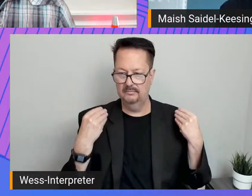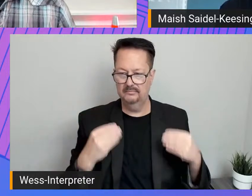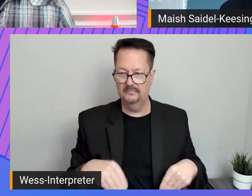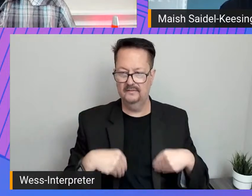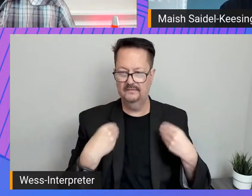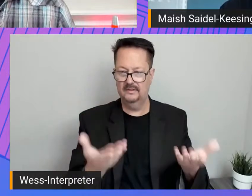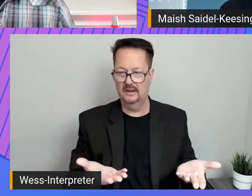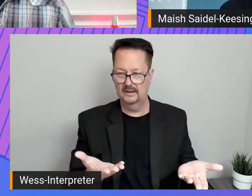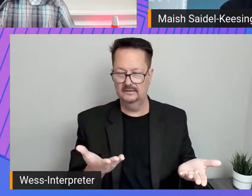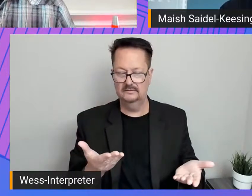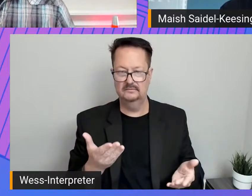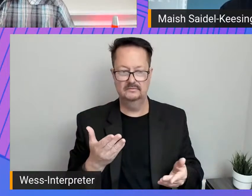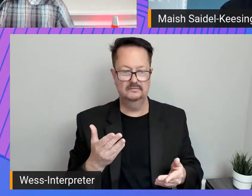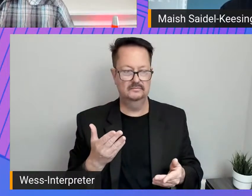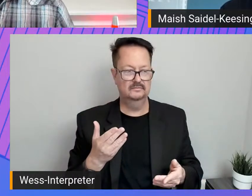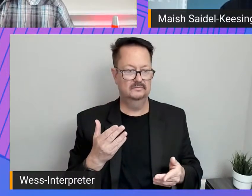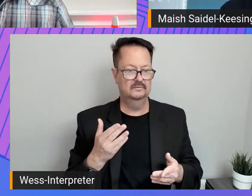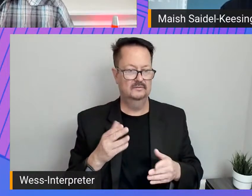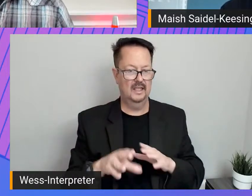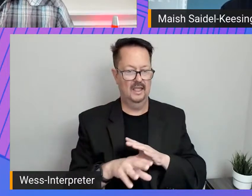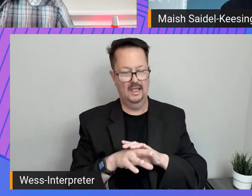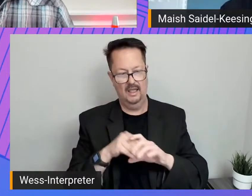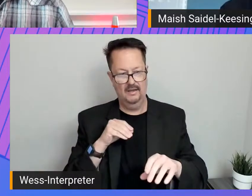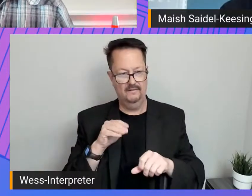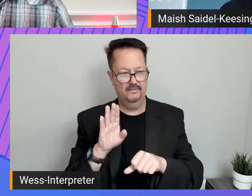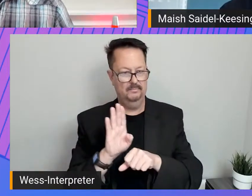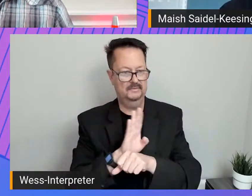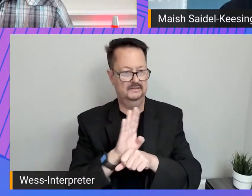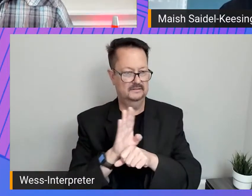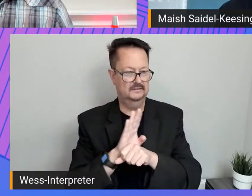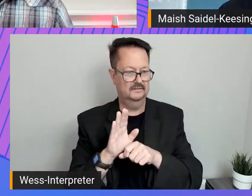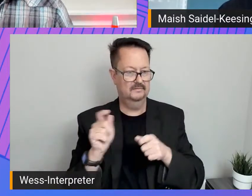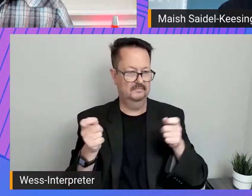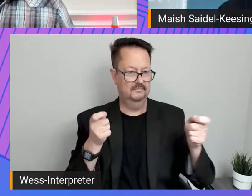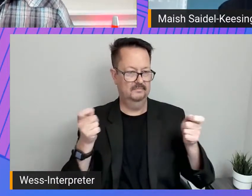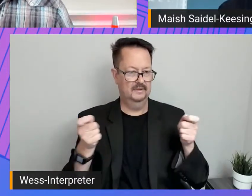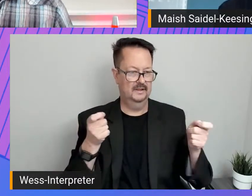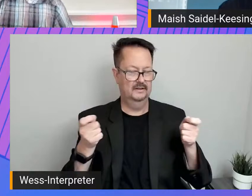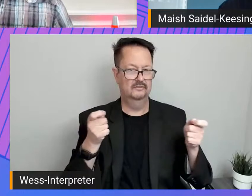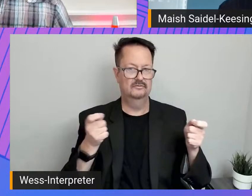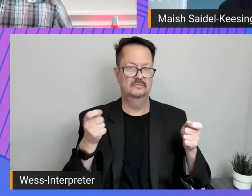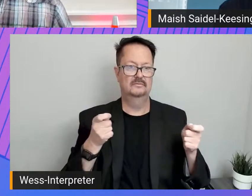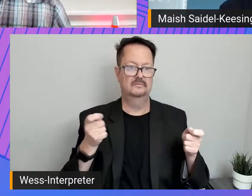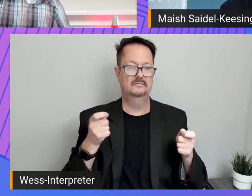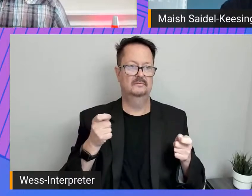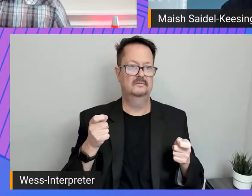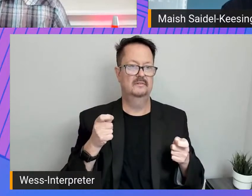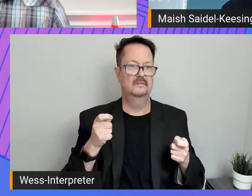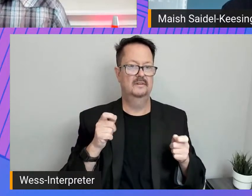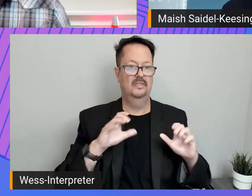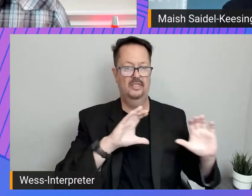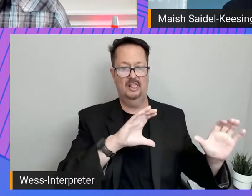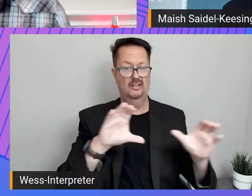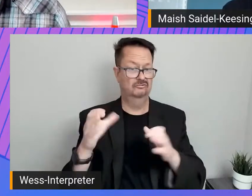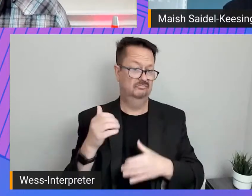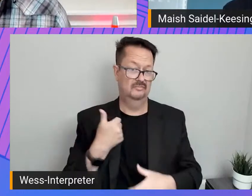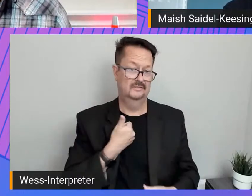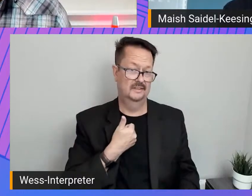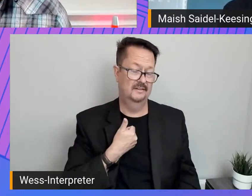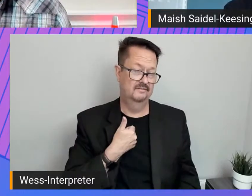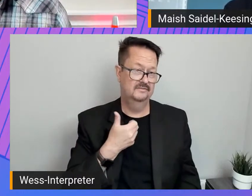we wanted to get out of the business of managing the Elasticsearch cluster ourselves, and the